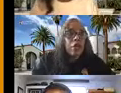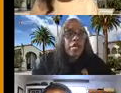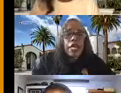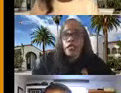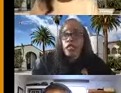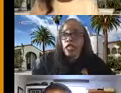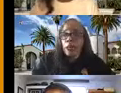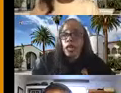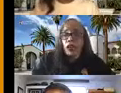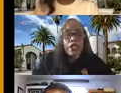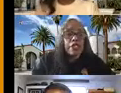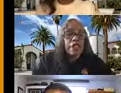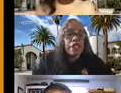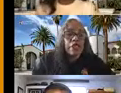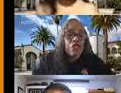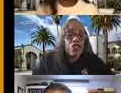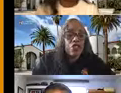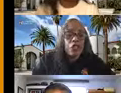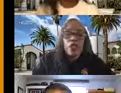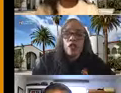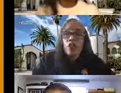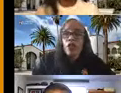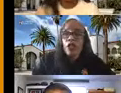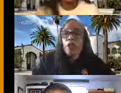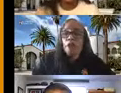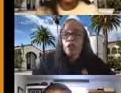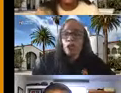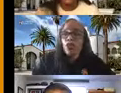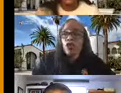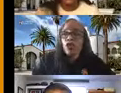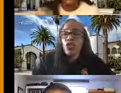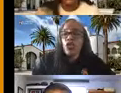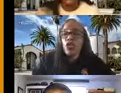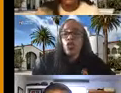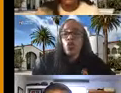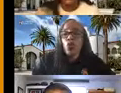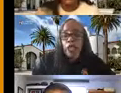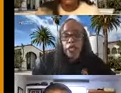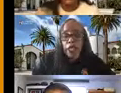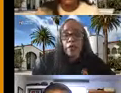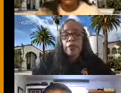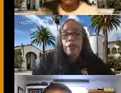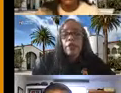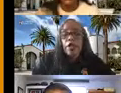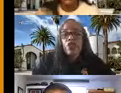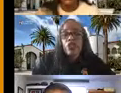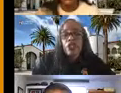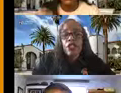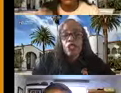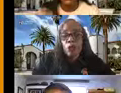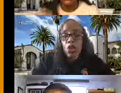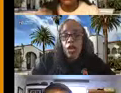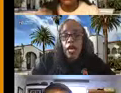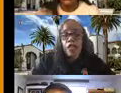a text, an email is not sufficient. We meet with our students weekly, not just